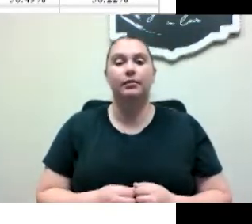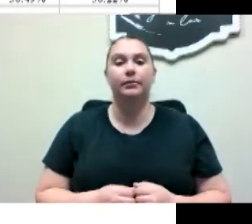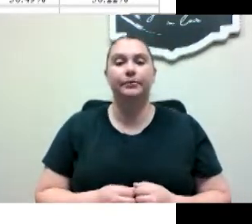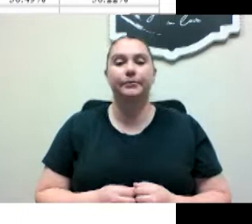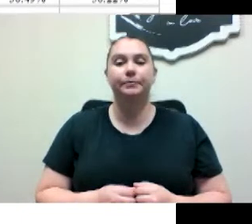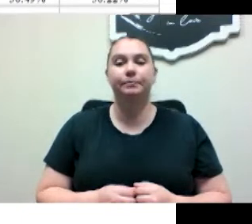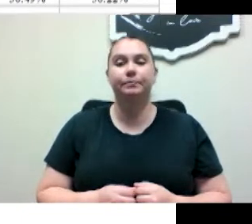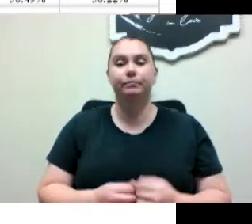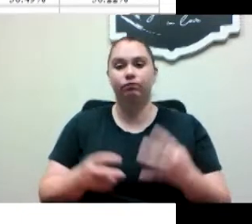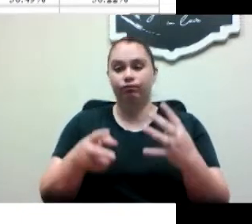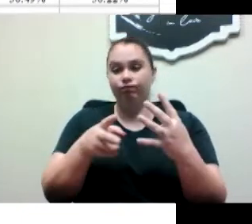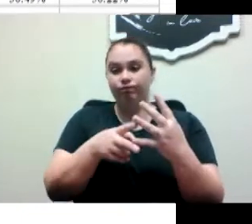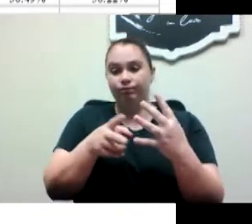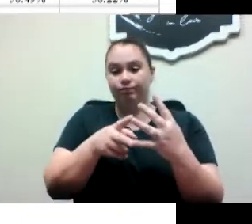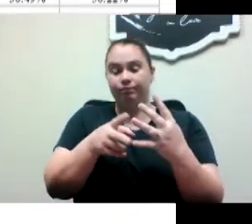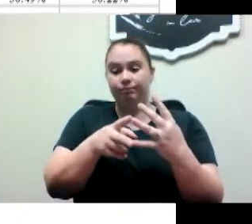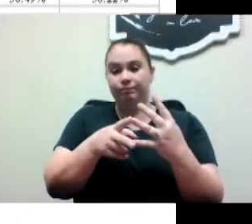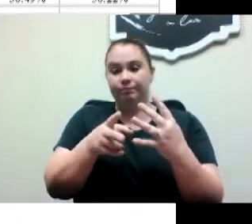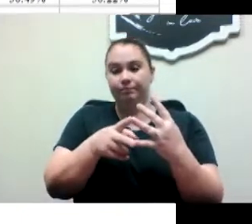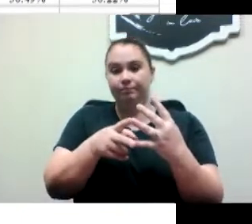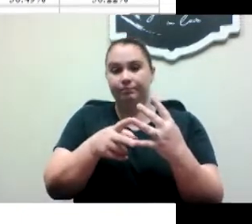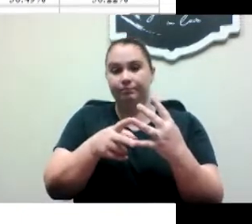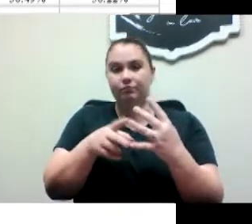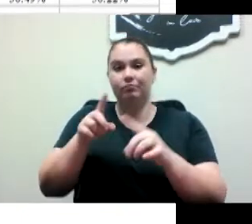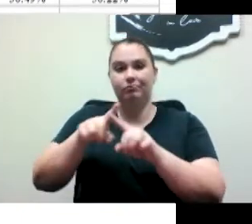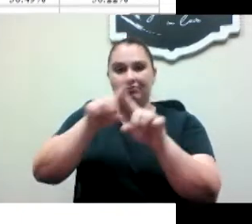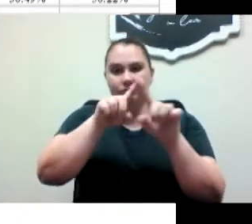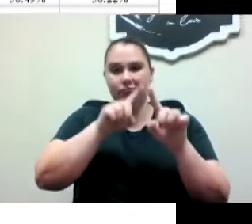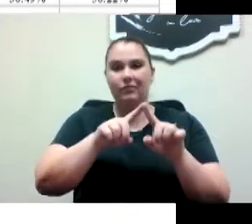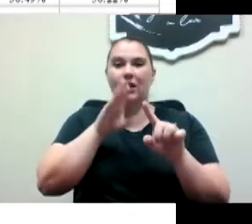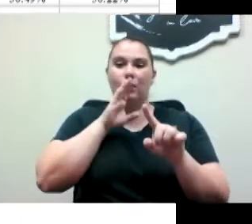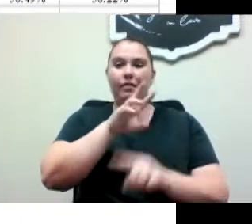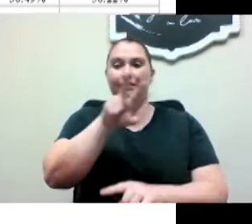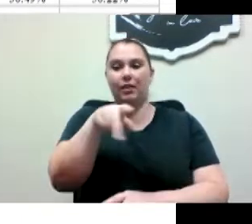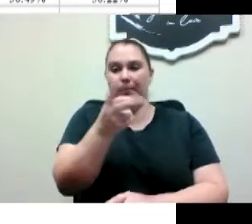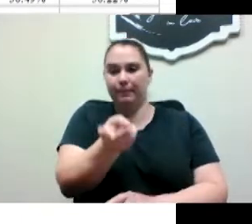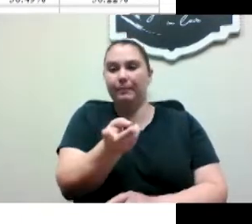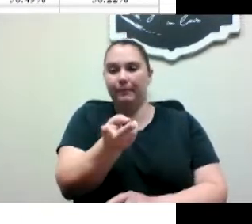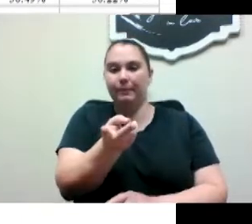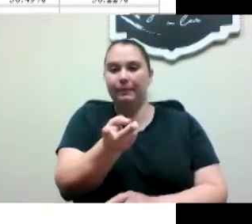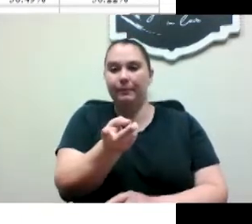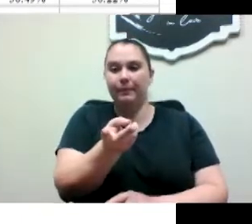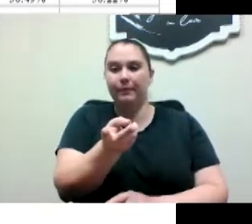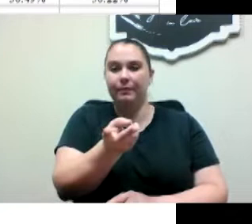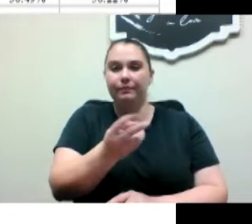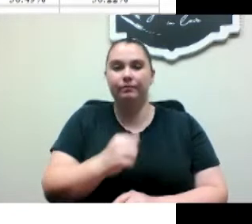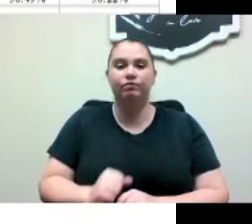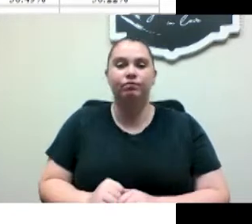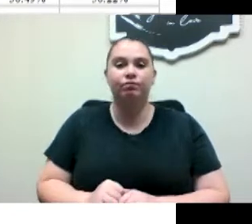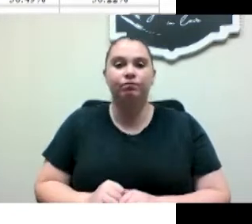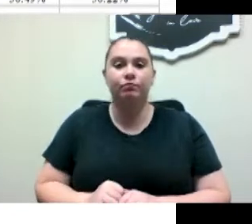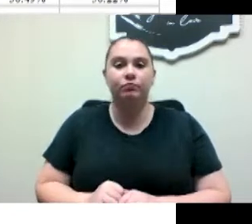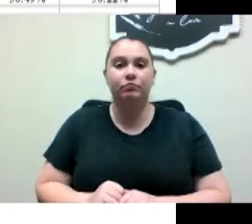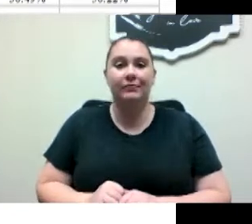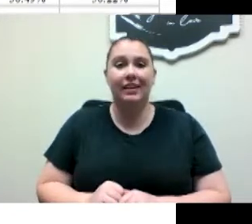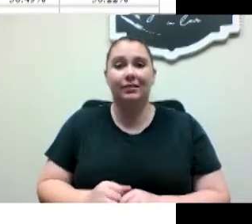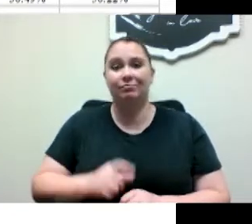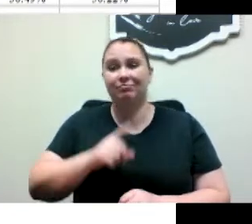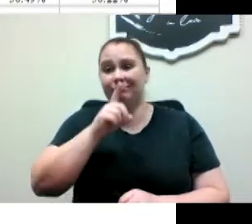changes to reconstitute those election profiles, it basically flips. And in a nutshell, that's